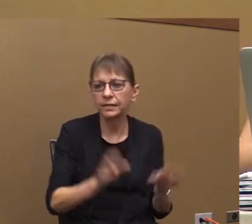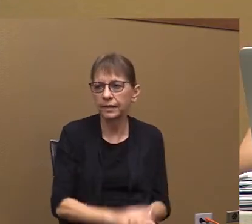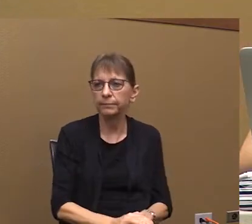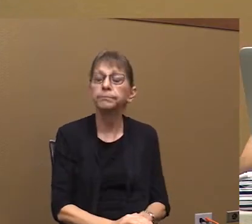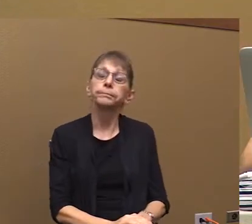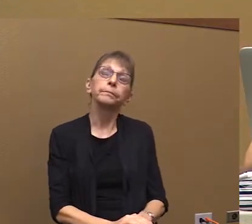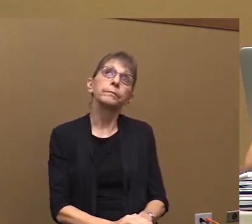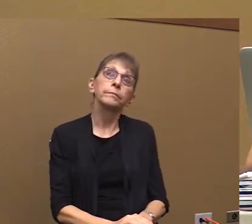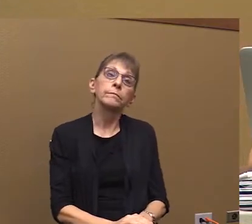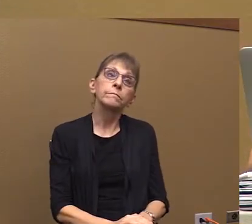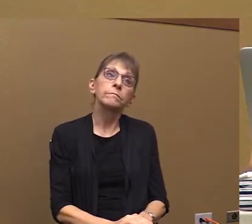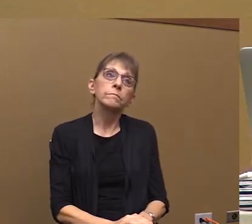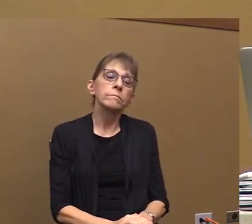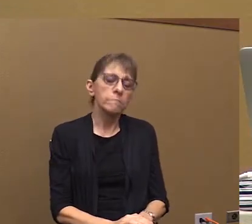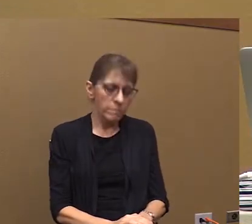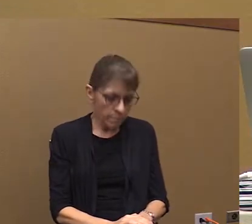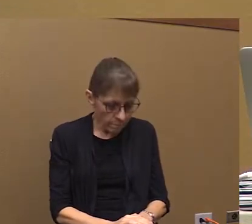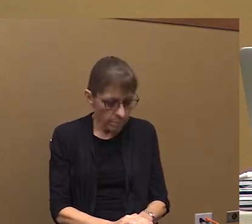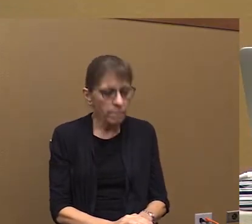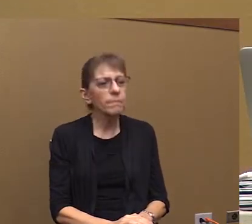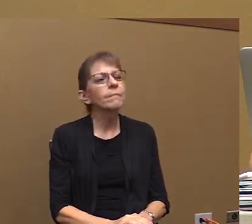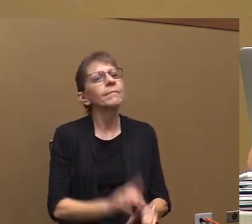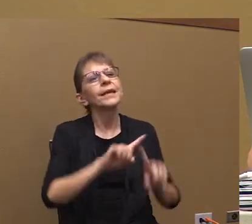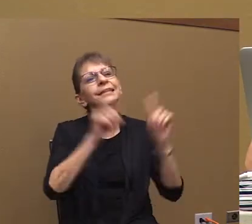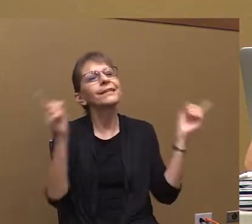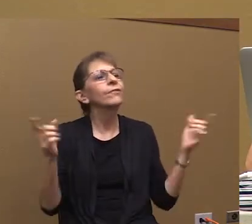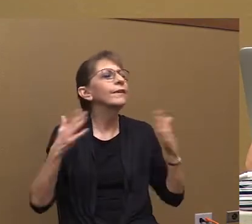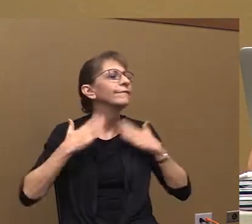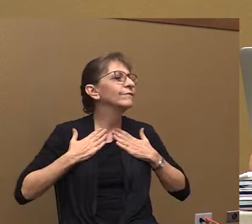or what the other person might be thinking about.